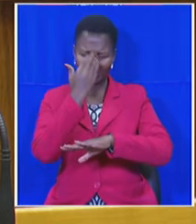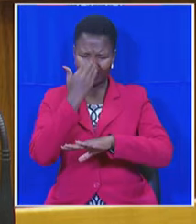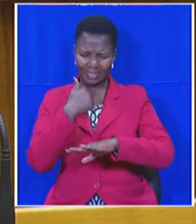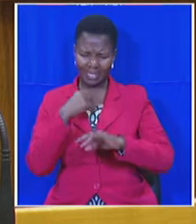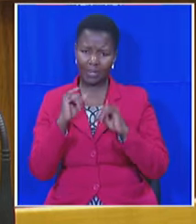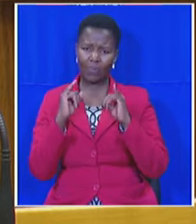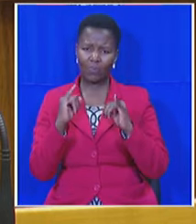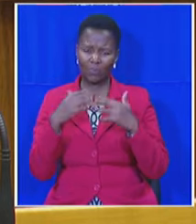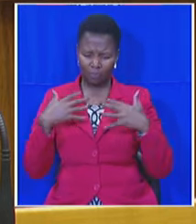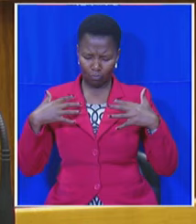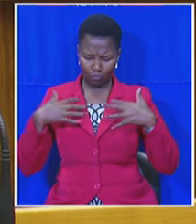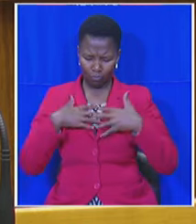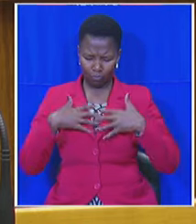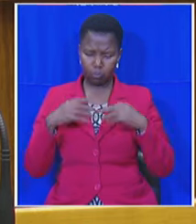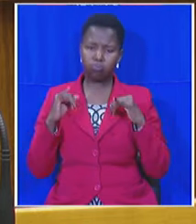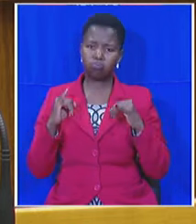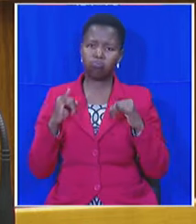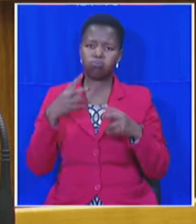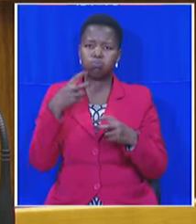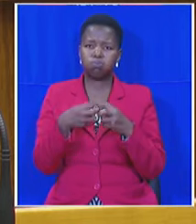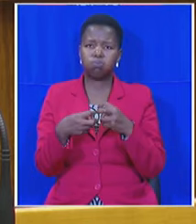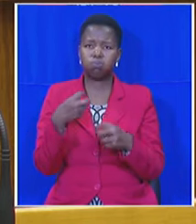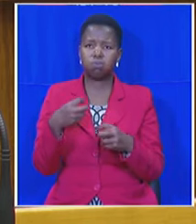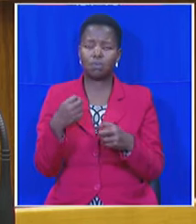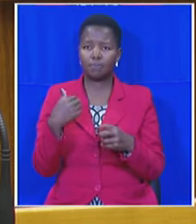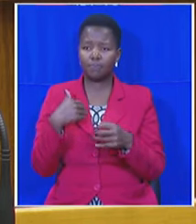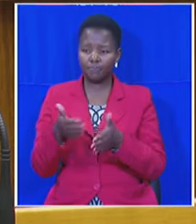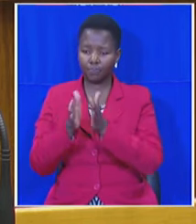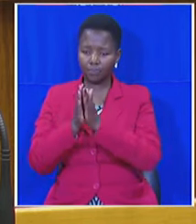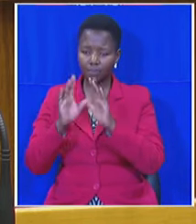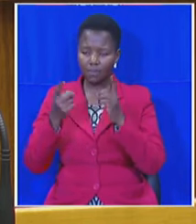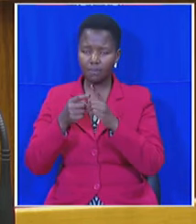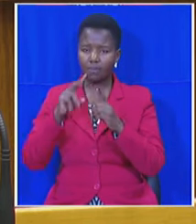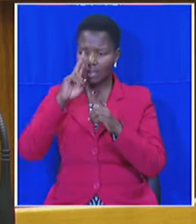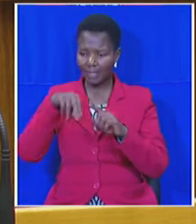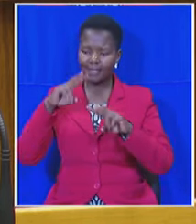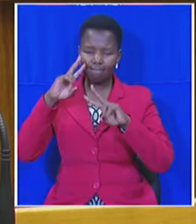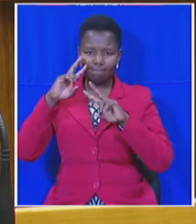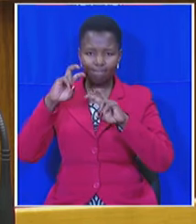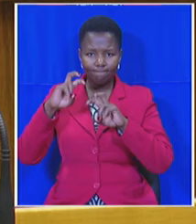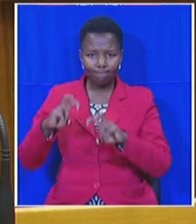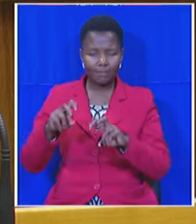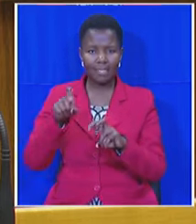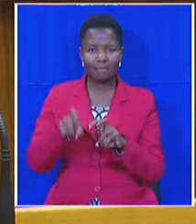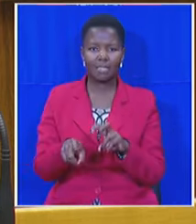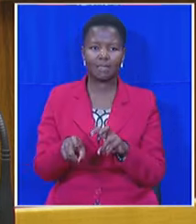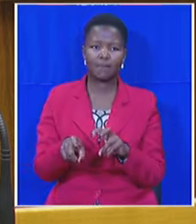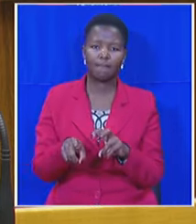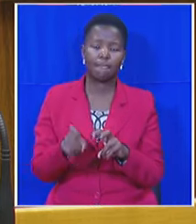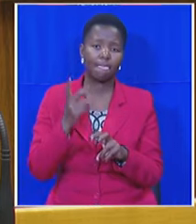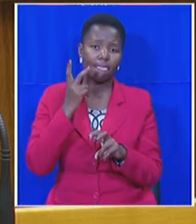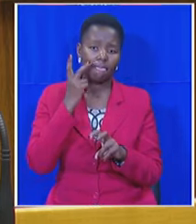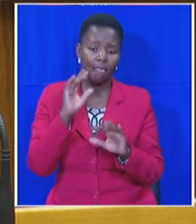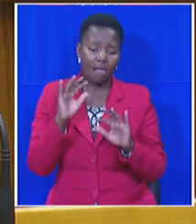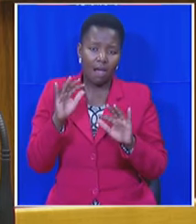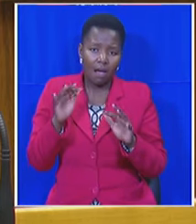urge the department to do some survey or some investigation, some research into that area to see if we do